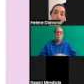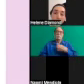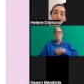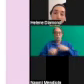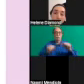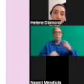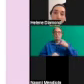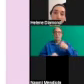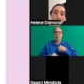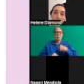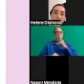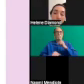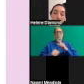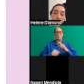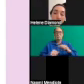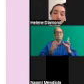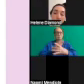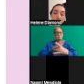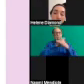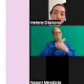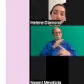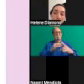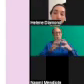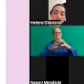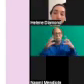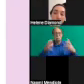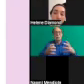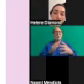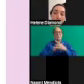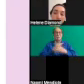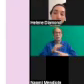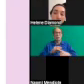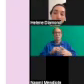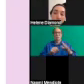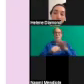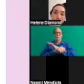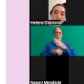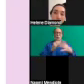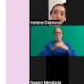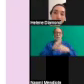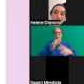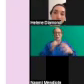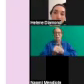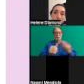this ball of talent, right? I roll out of bed and I'm just full of talent and everything's easy.